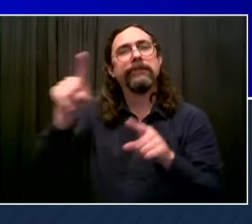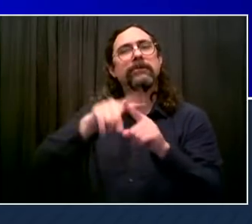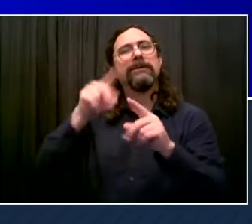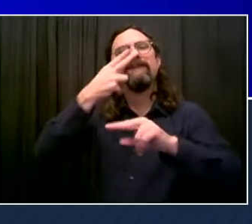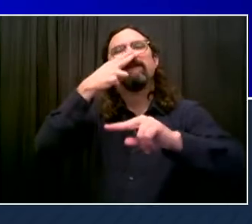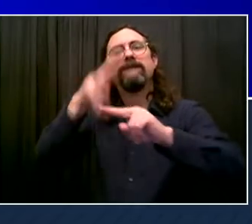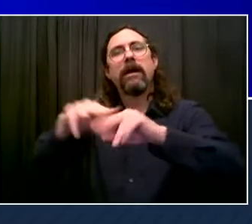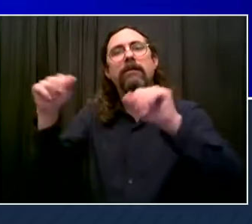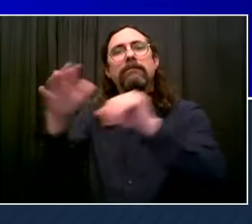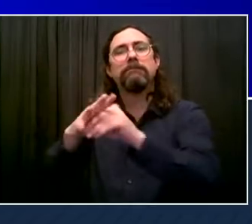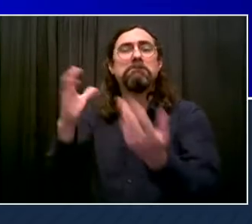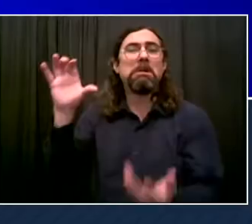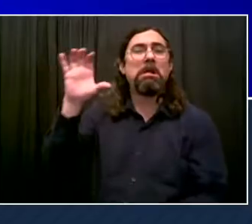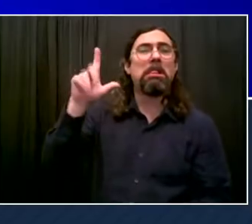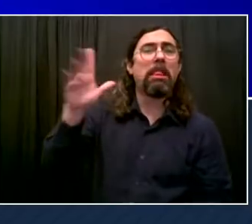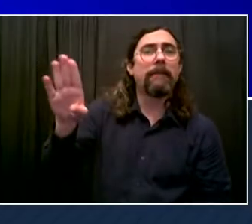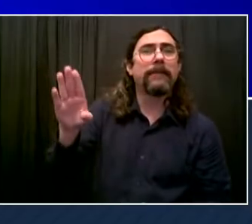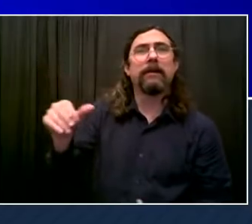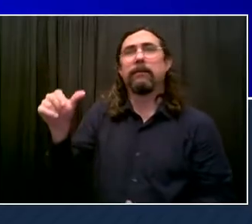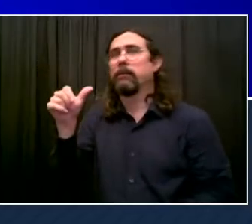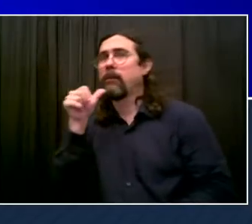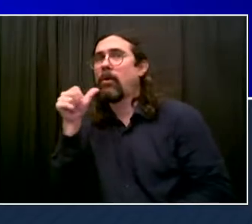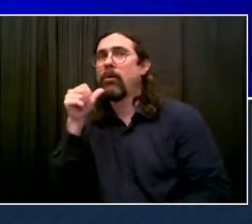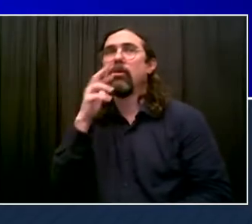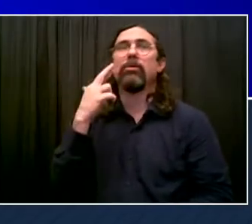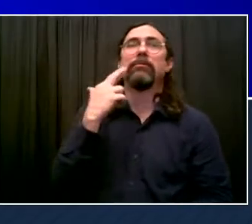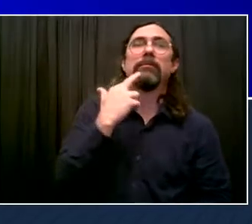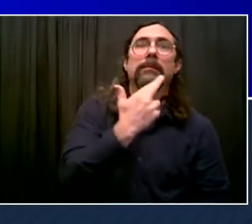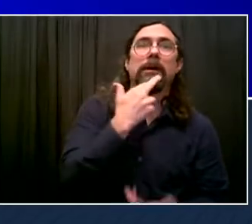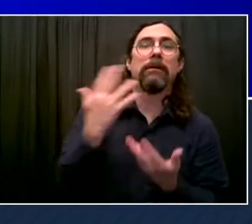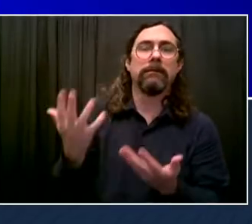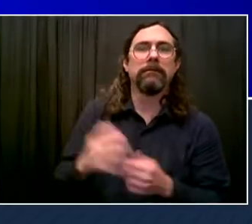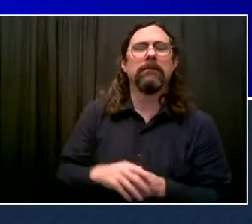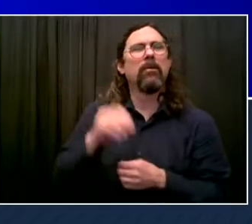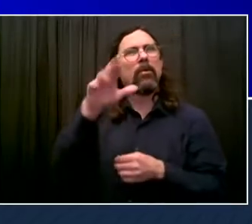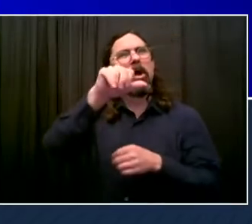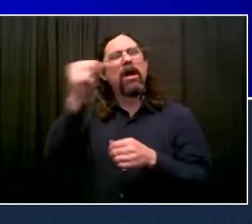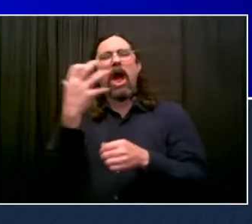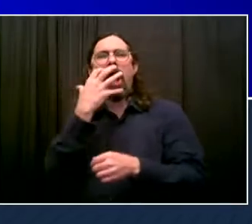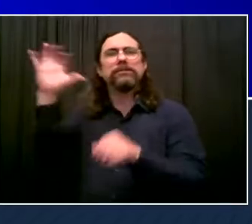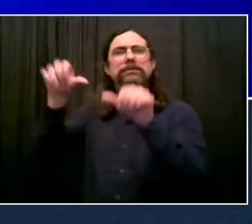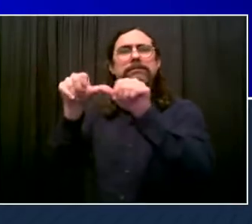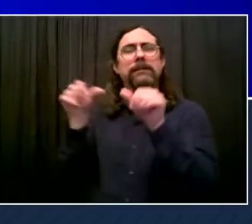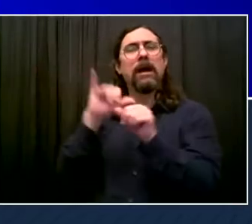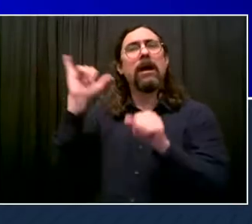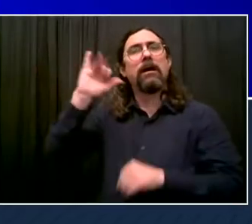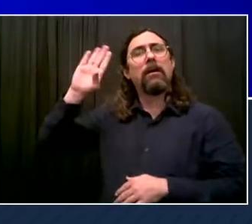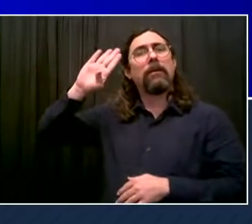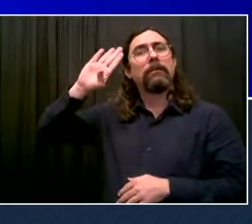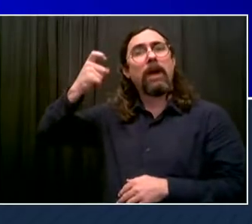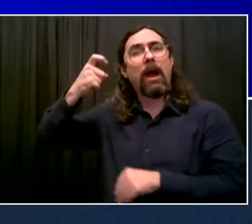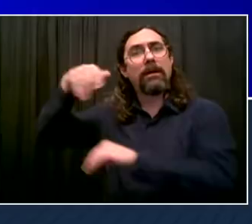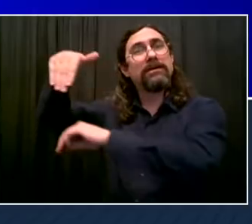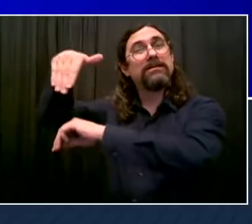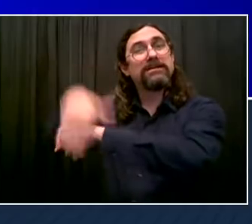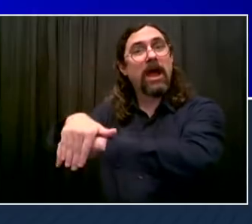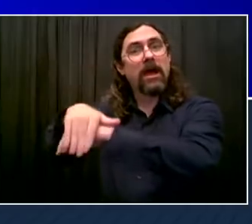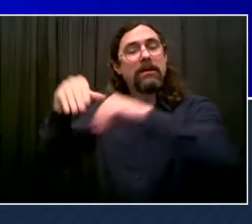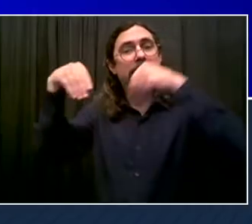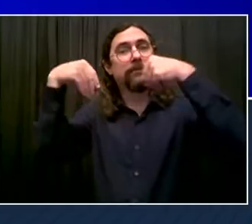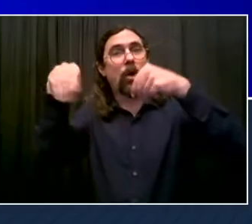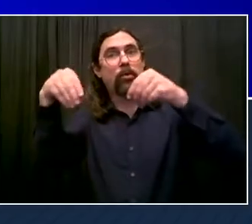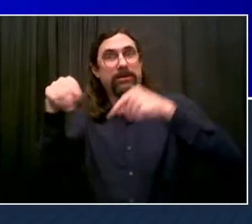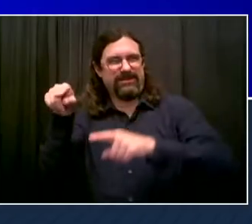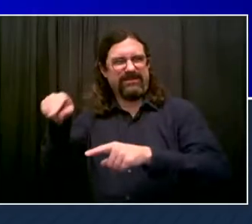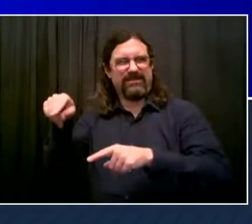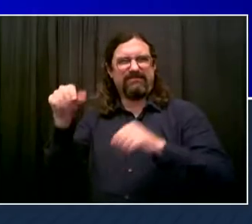West Village. This will keep happening. We're sending one of our best agents, Outreach Ambassador Dante de Blasio, making